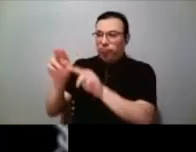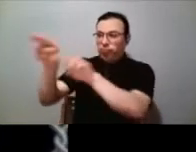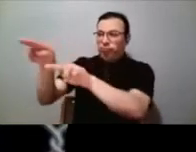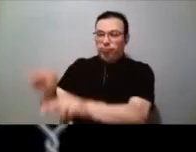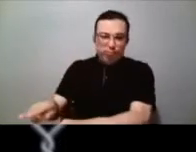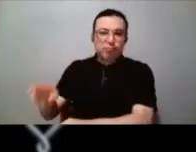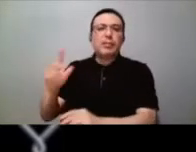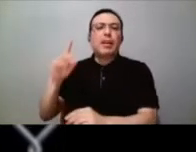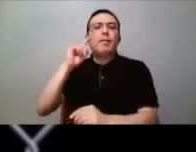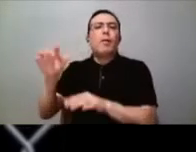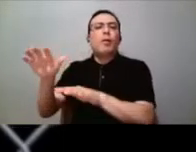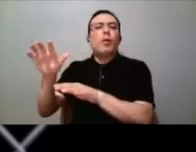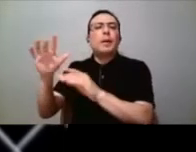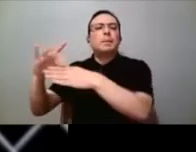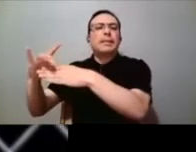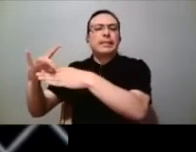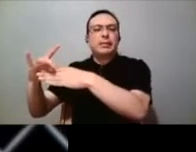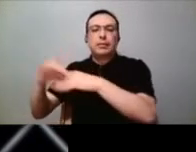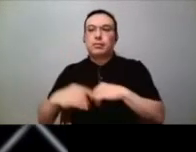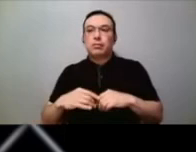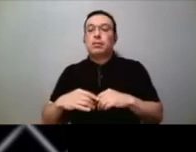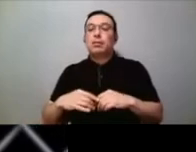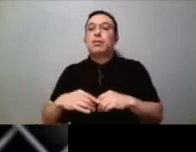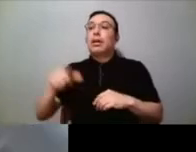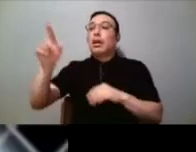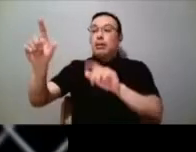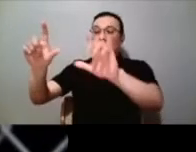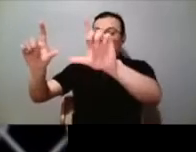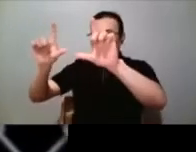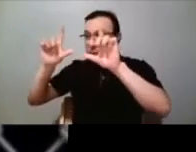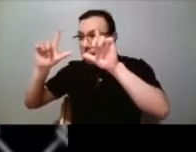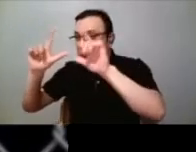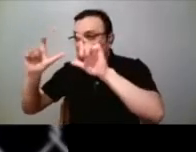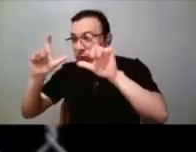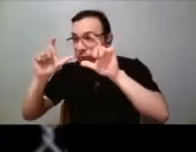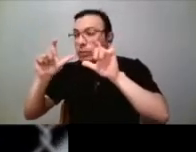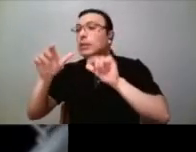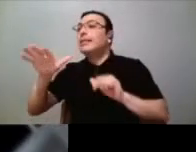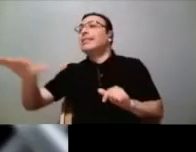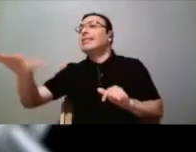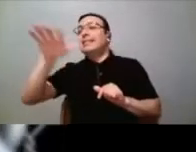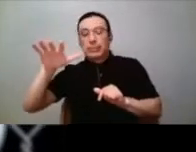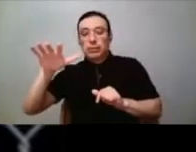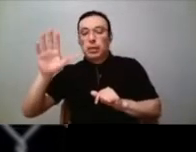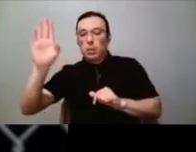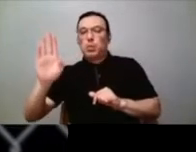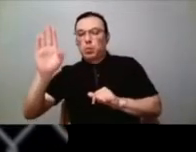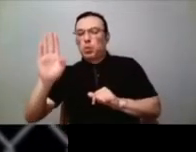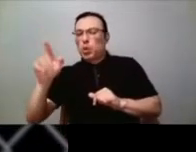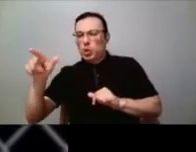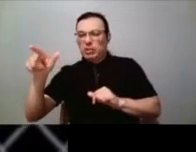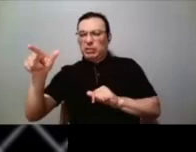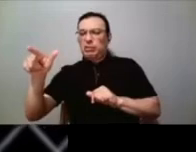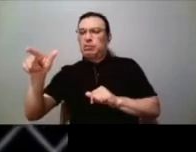Shot from inside the barbed wire fencing that surrounds the monitored South Brooklyn Marine Terminal, converted into a disaster morgue,